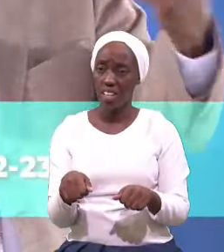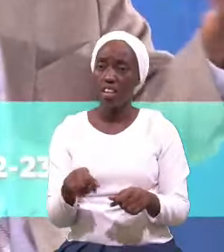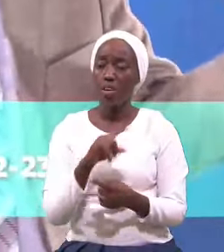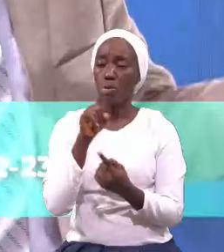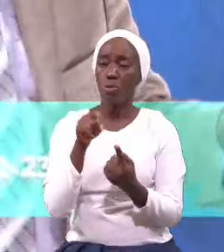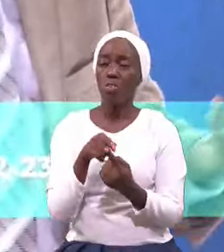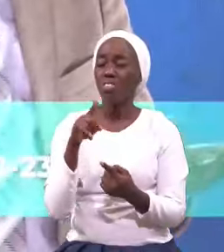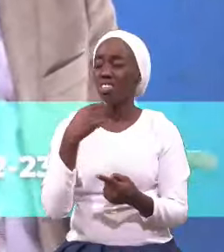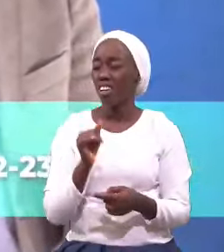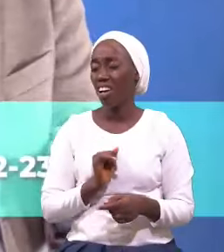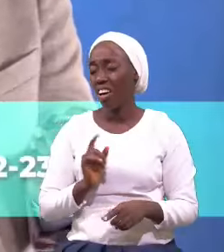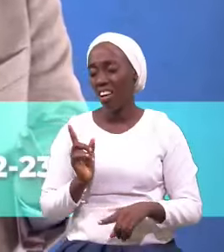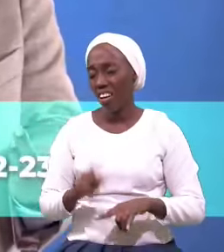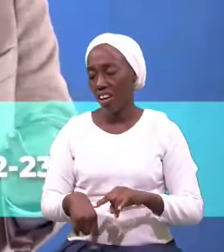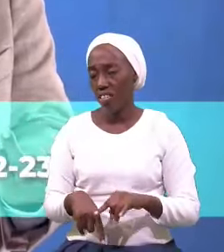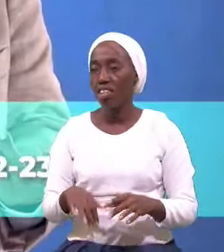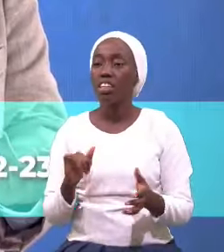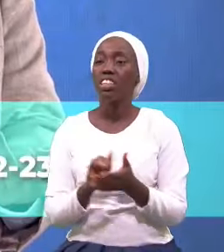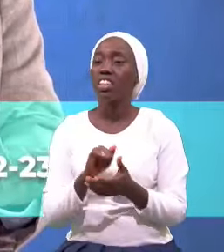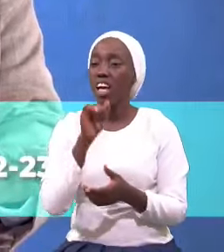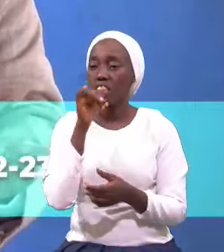I cannot, that's contradiction.